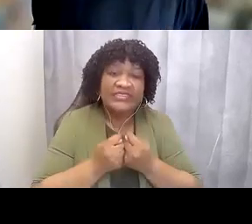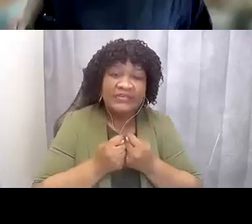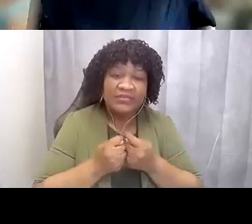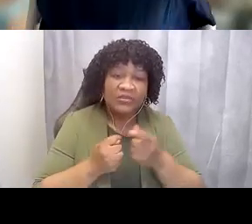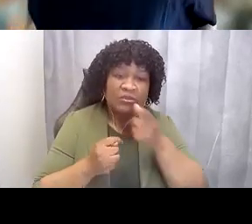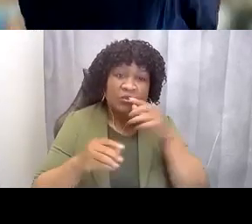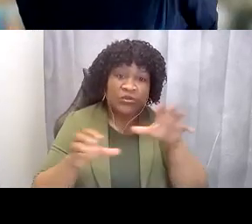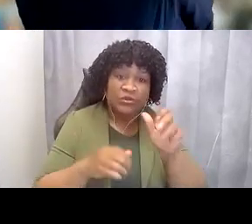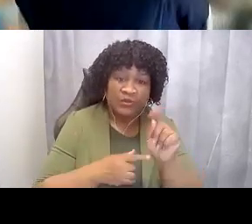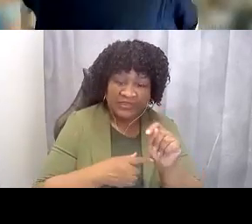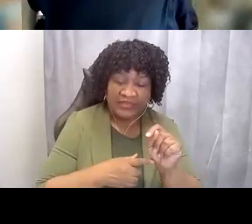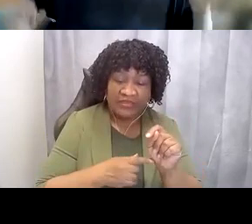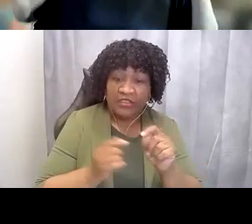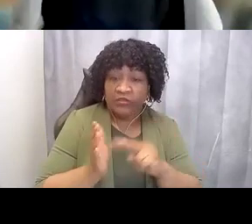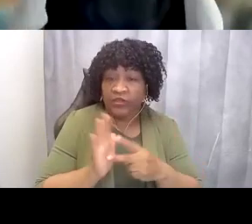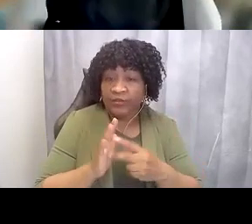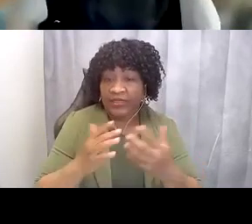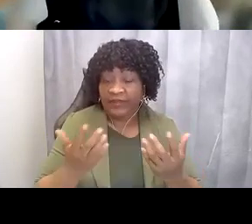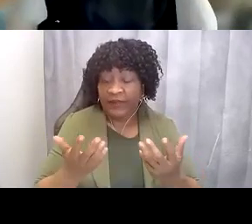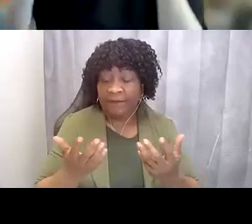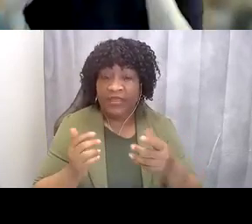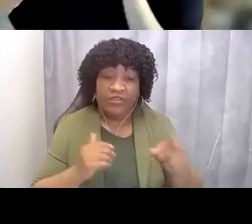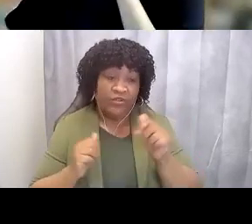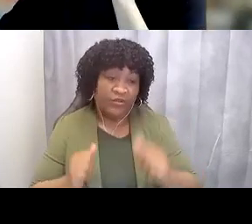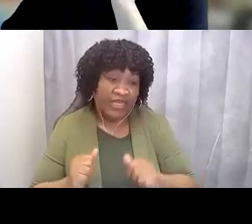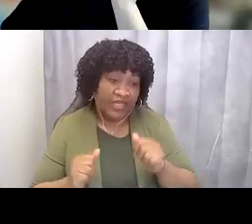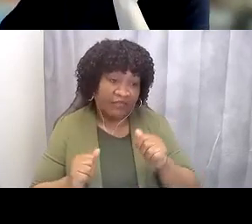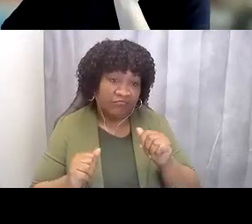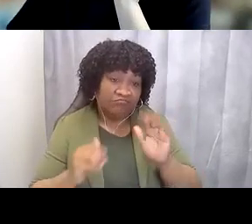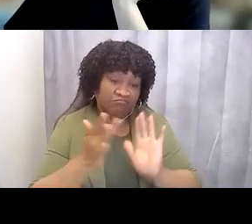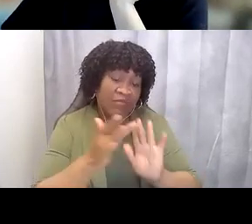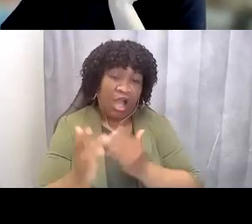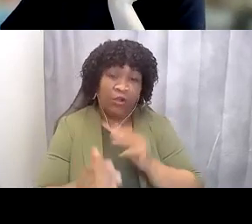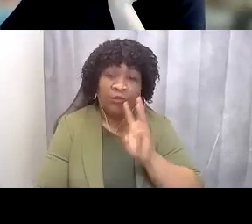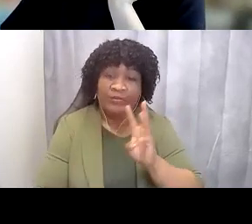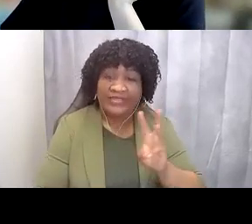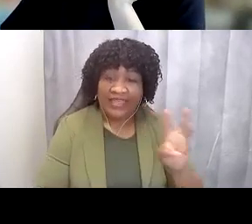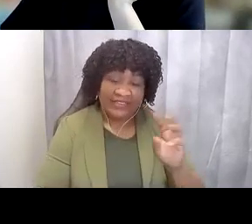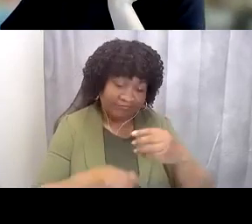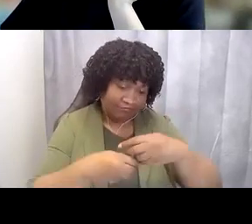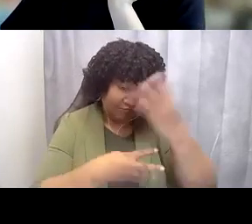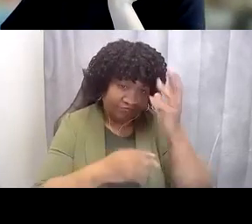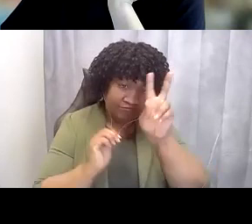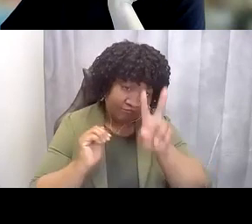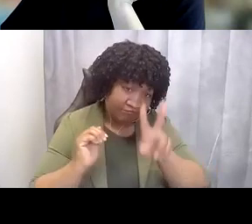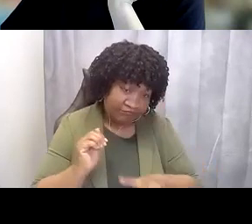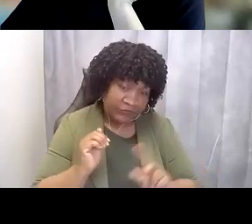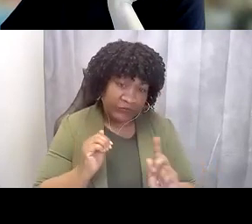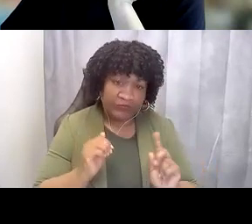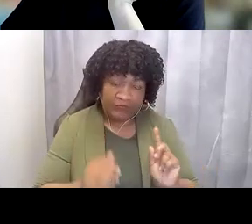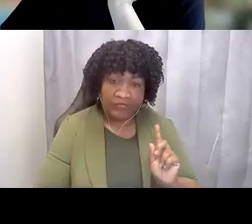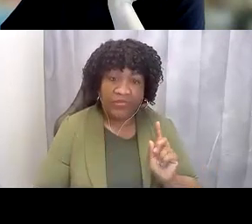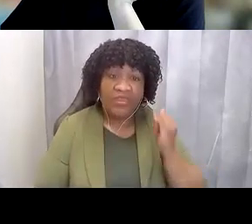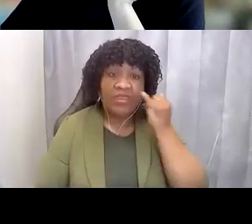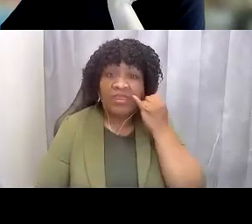do that. So you can actually go onto our website, and if you